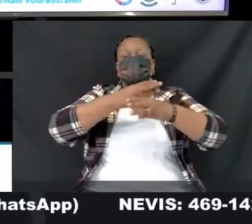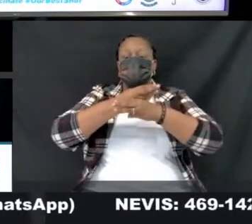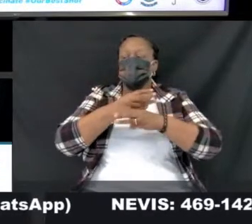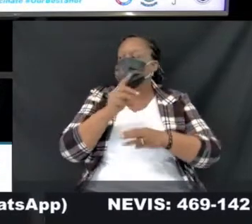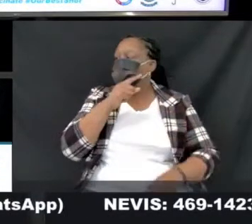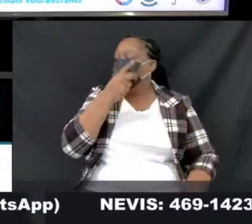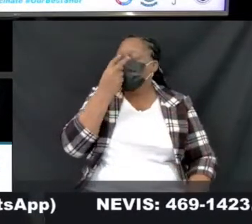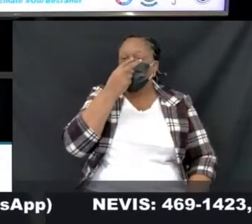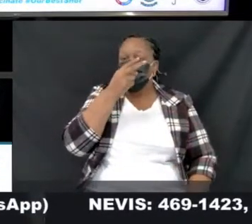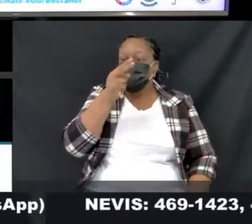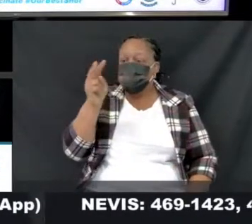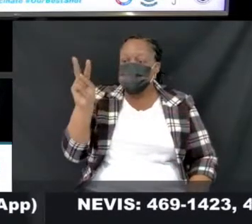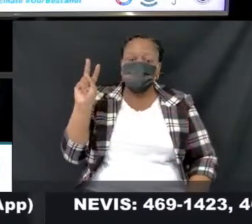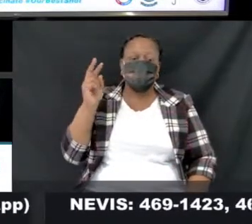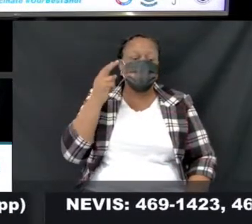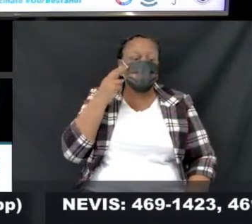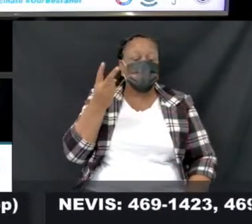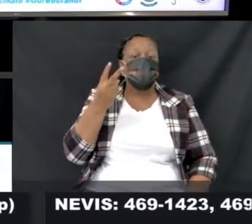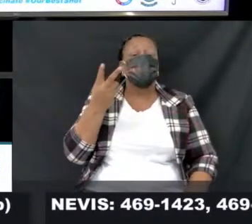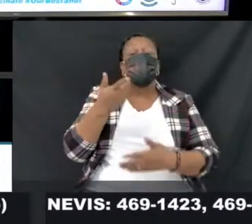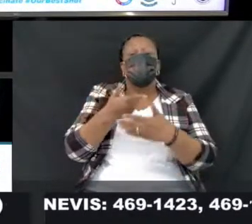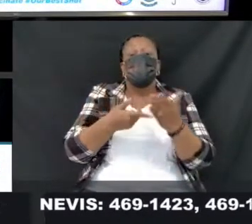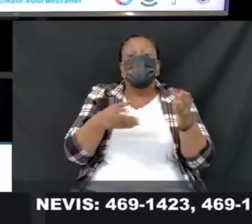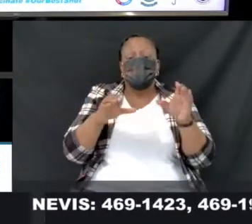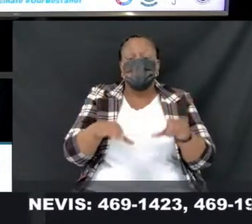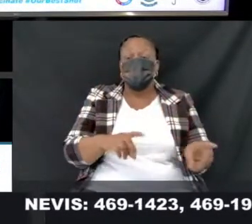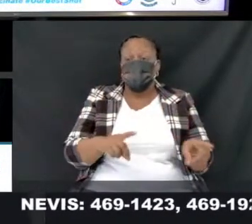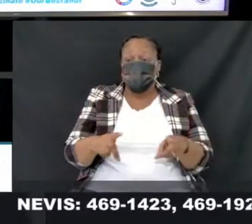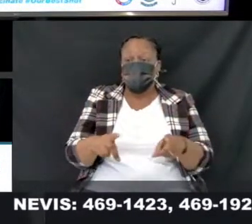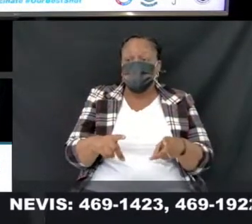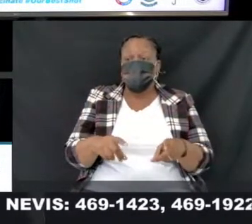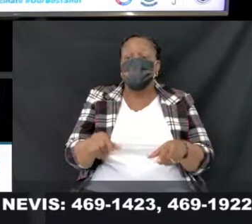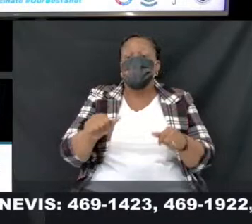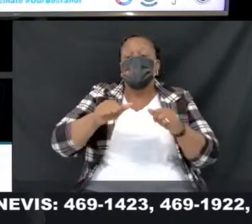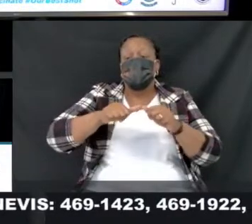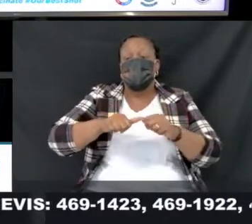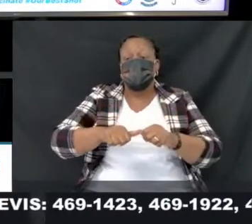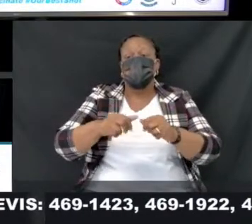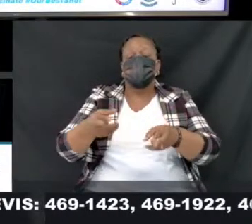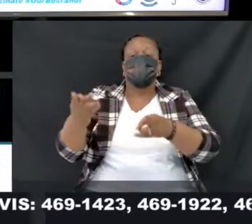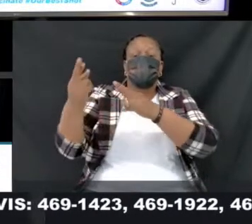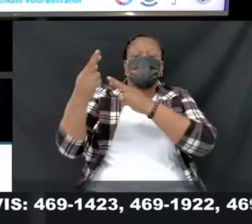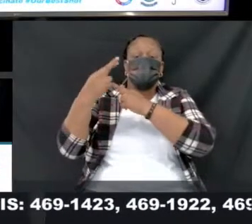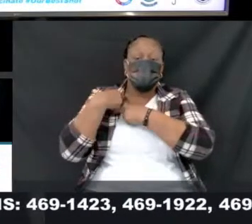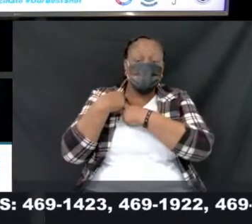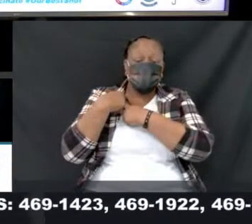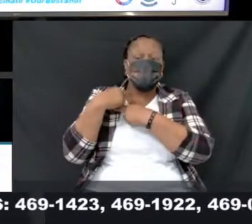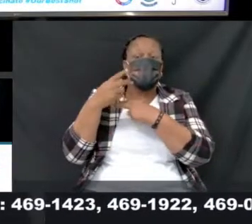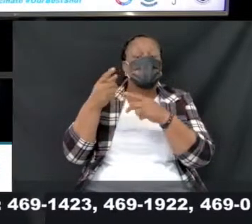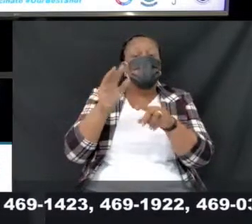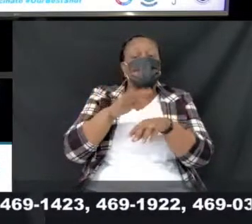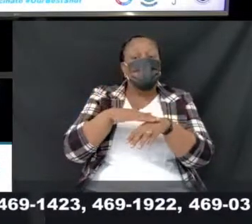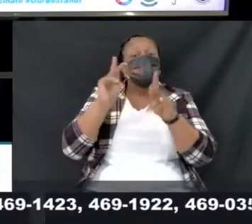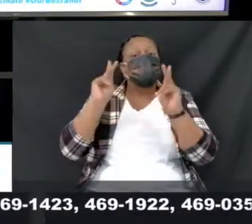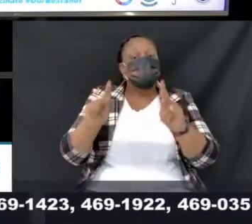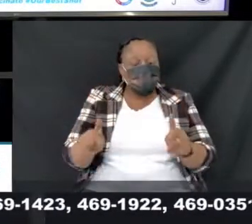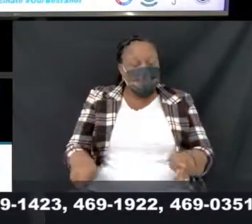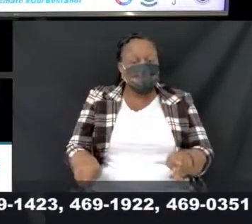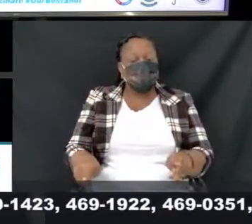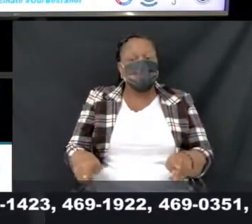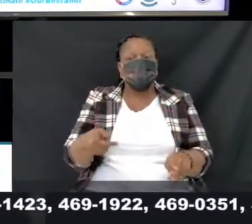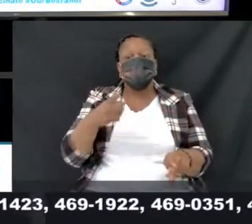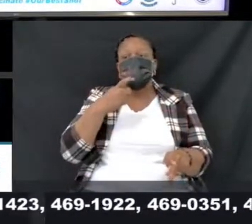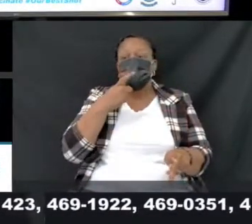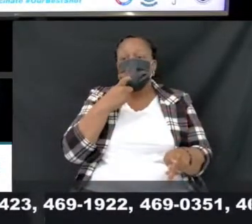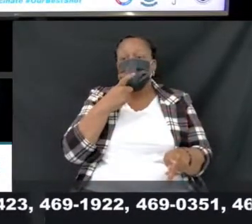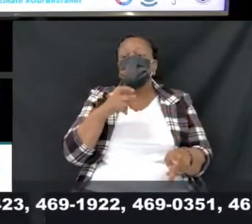COVID-19 protocols to control viral spread and place more responsibility in the hands of the individual